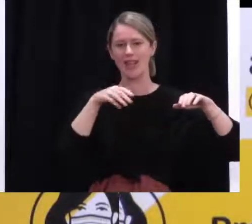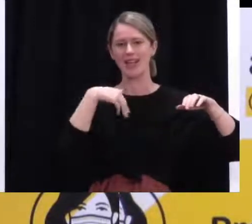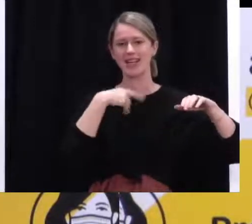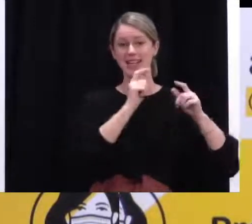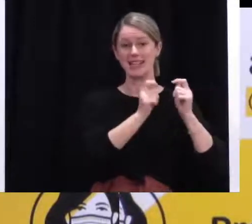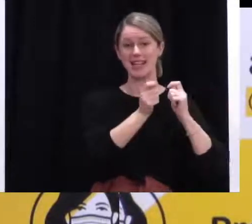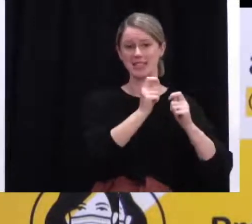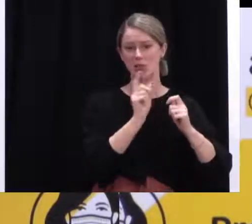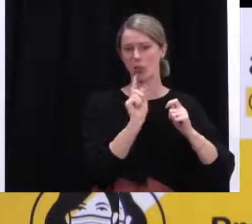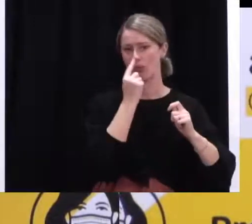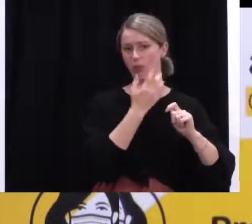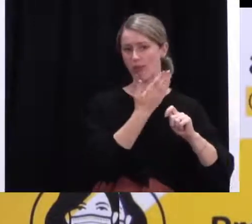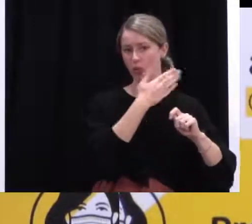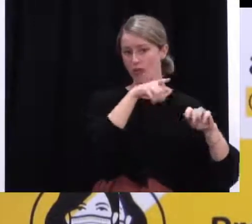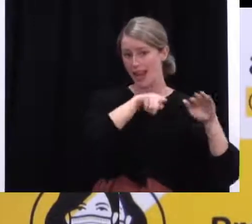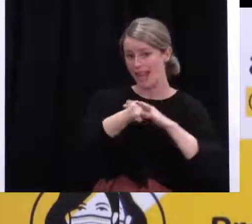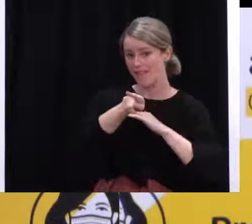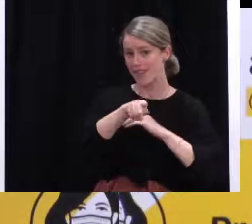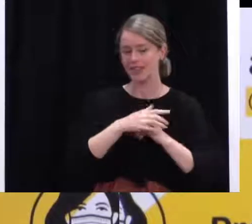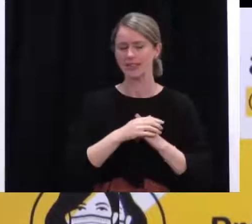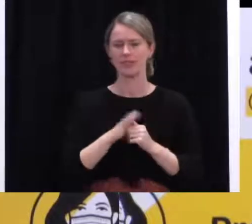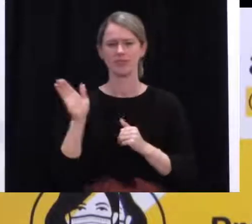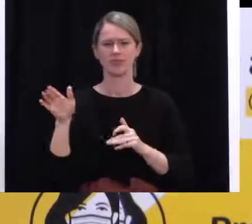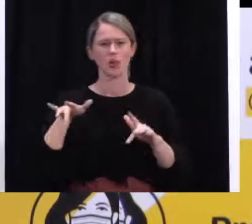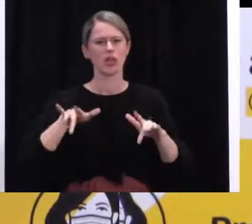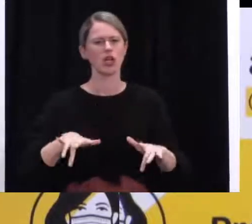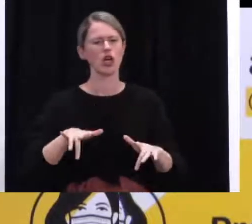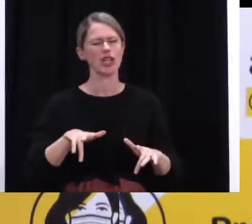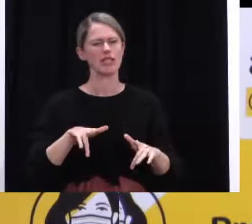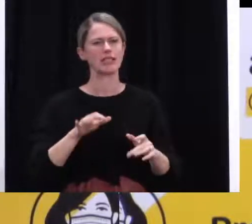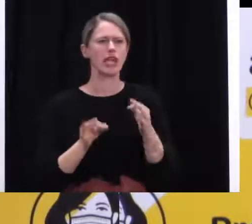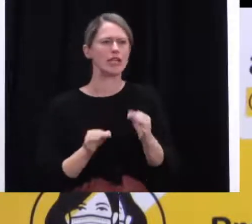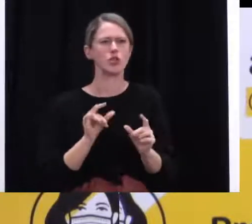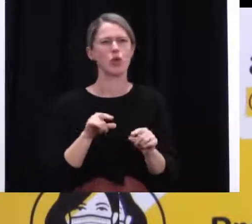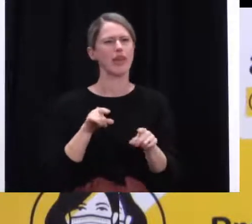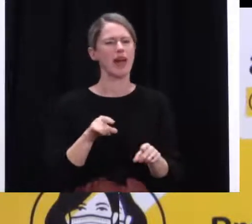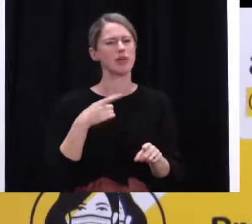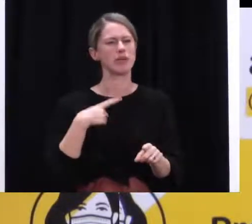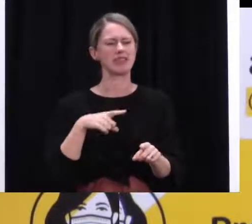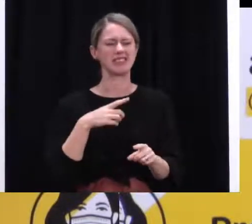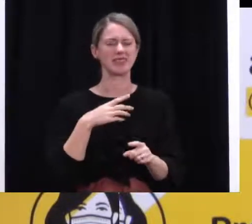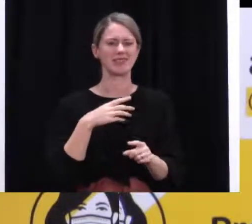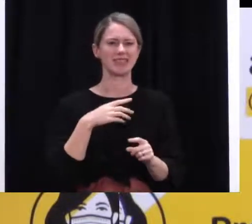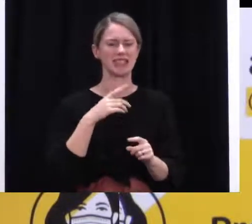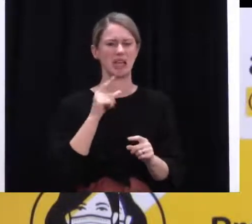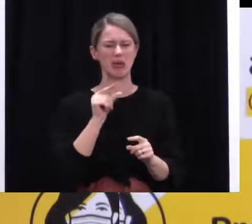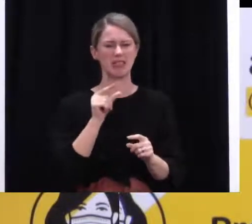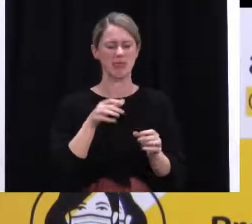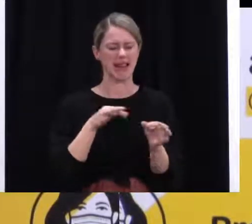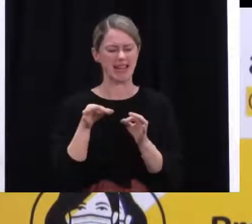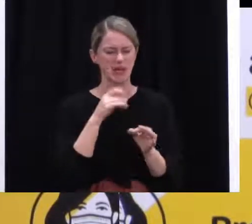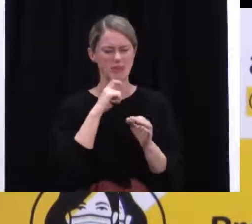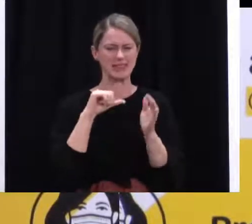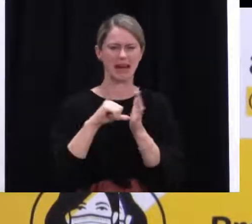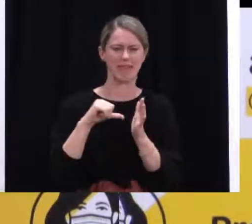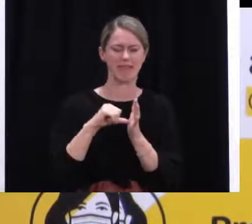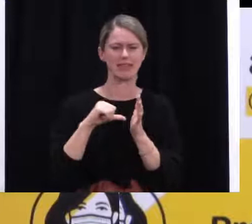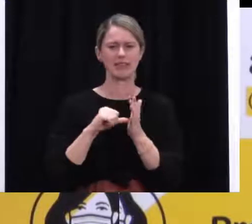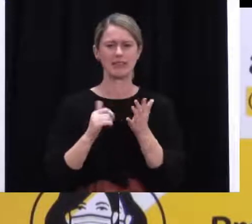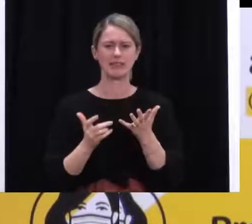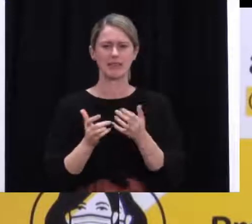COVID-free? Look, we haven't made that decision at this point, and there would be some logistical barriers to doing that. What we are working on